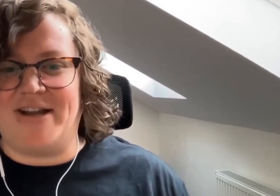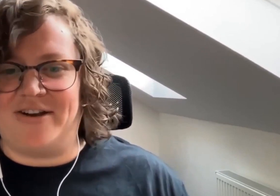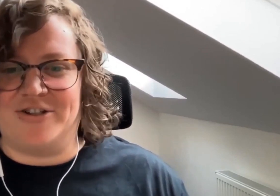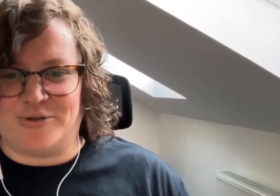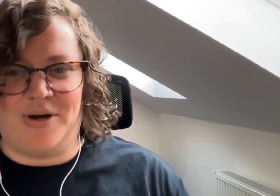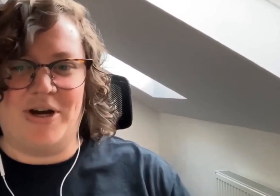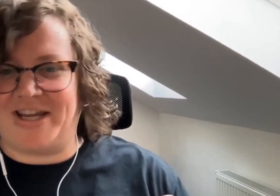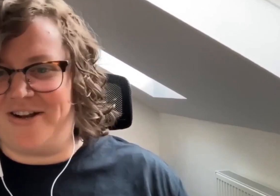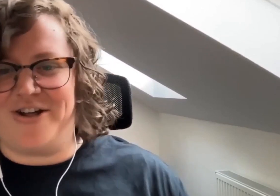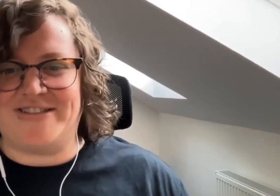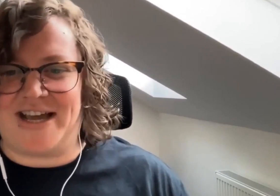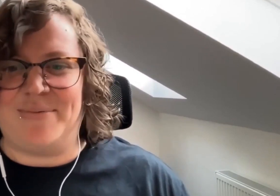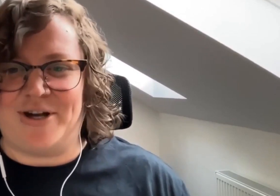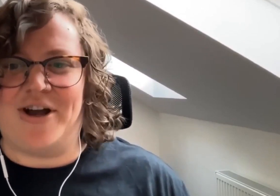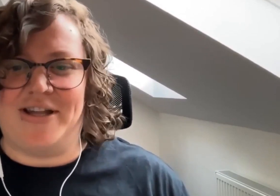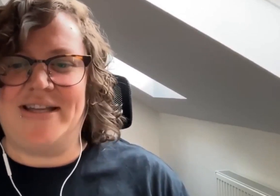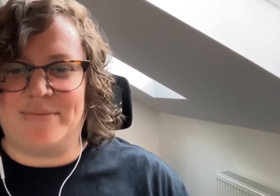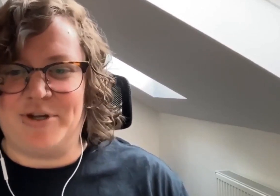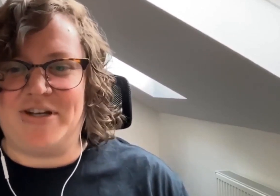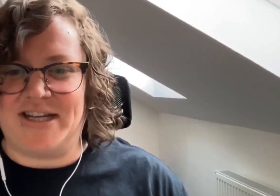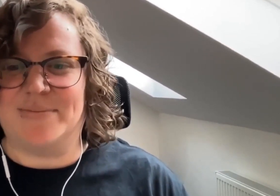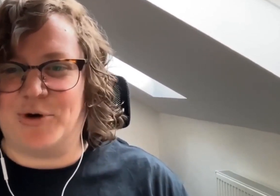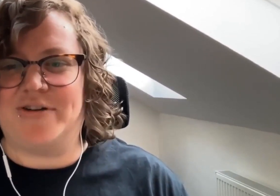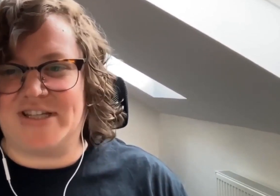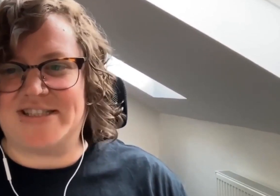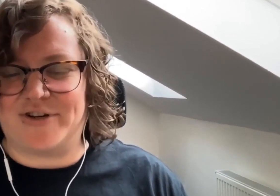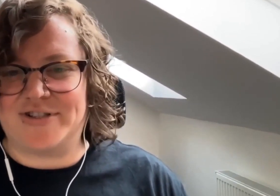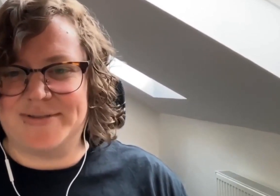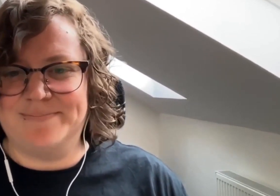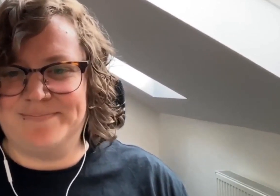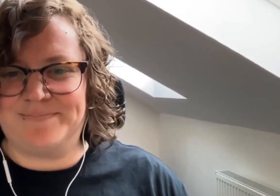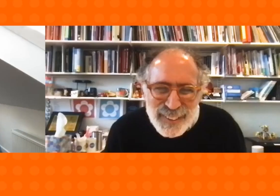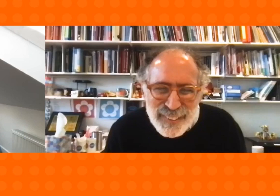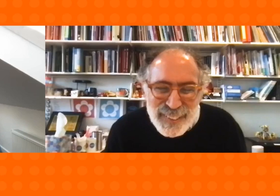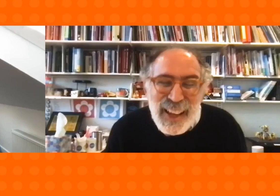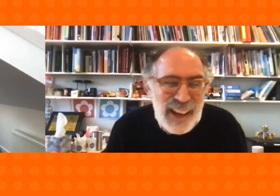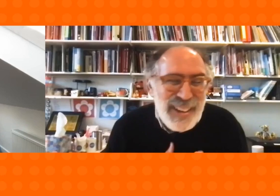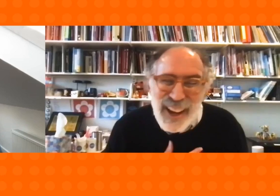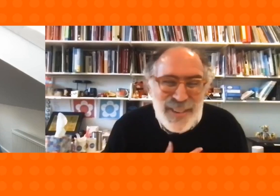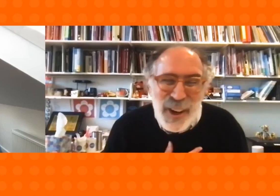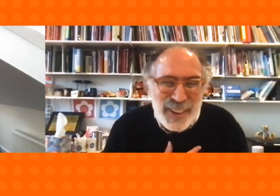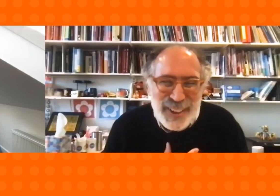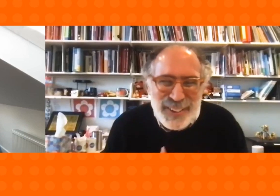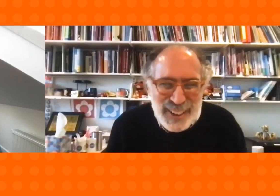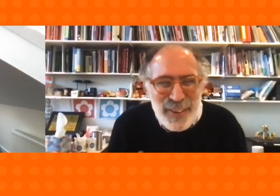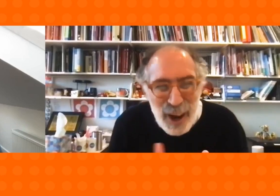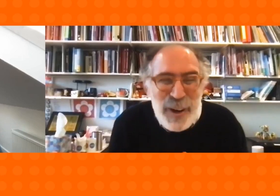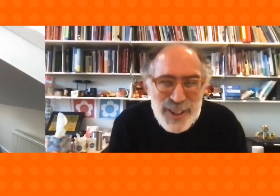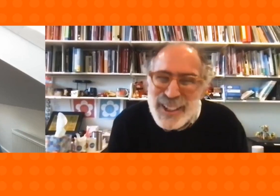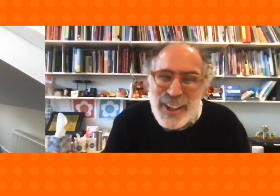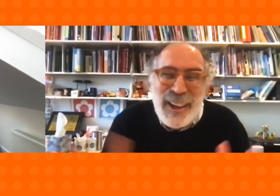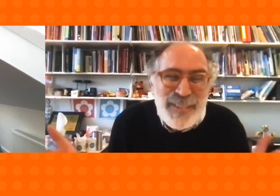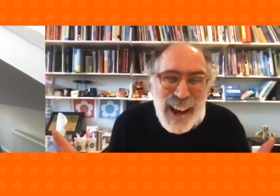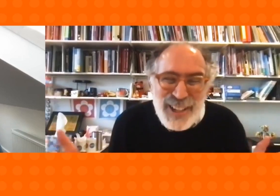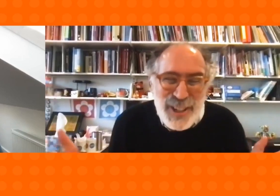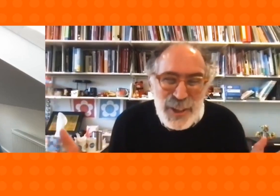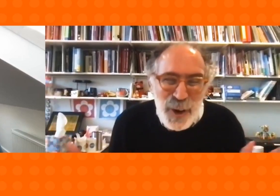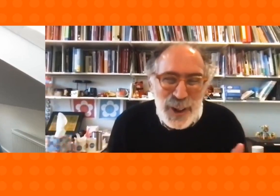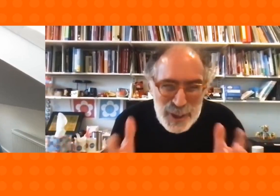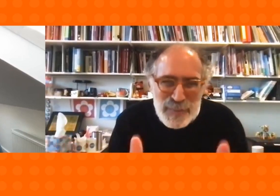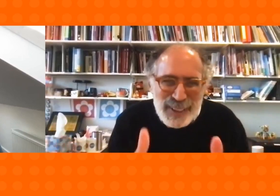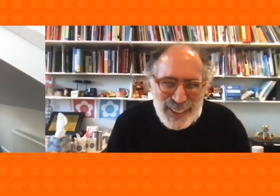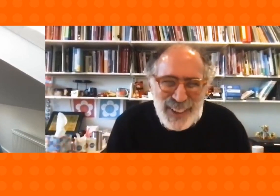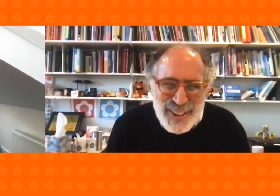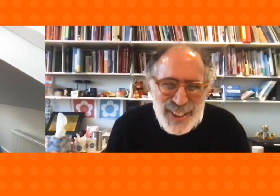team of moderators who are working all the time in our online community in support of these efforts. Yeah, I totally agree. And I wish interactions